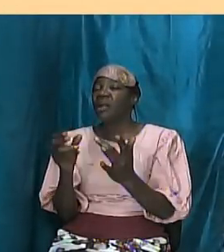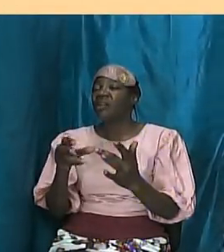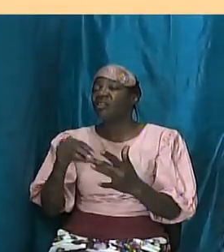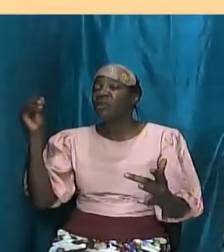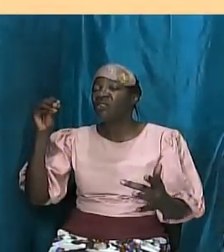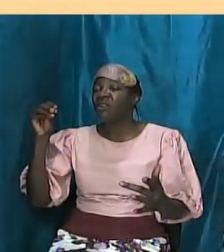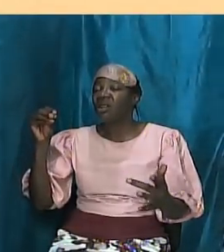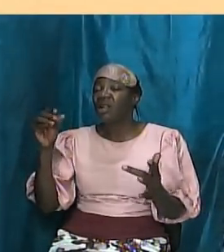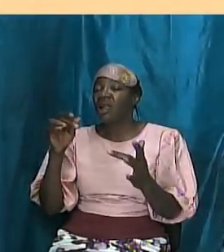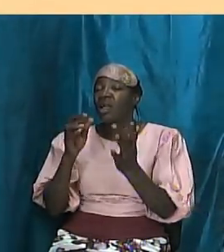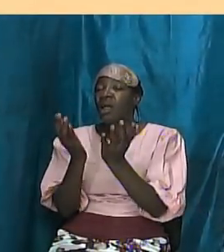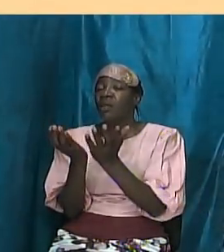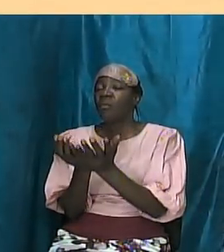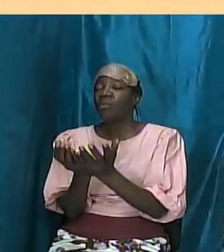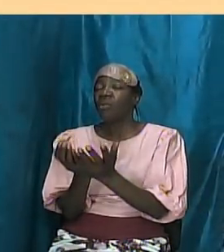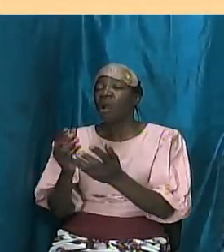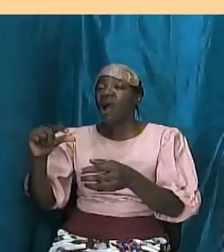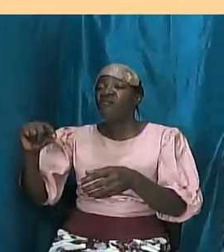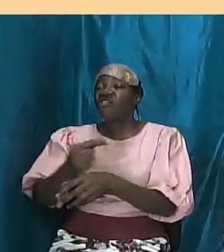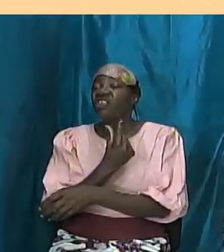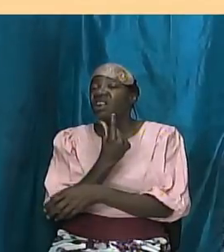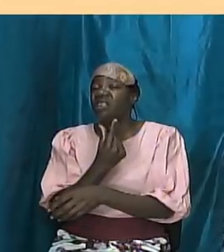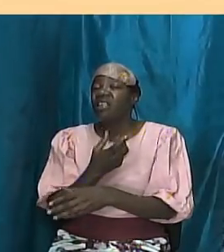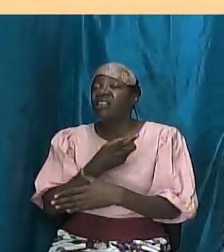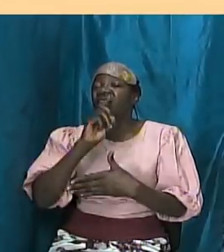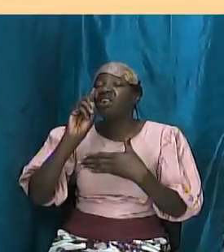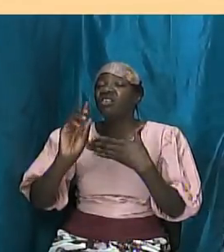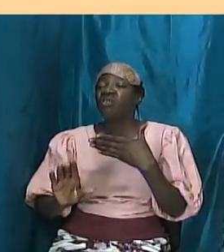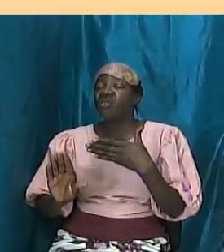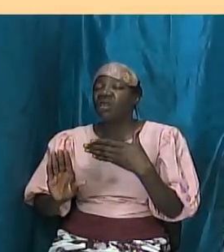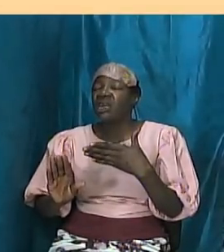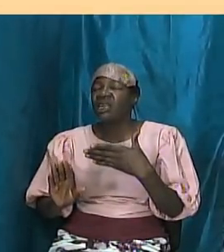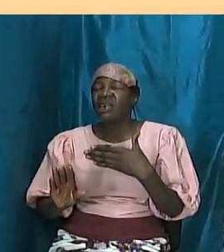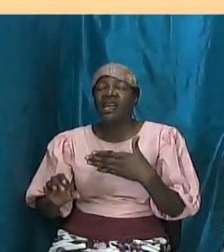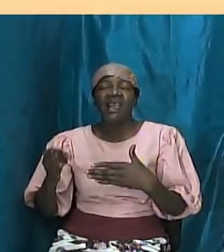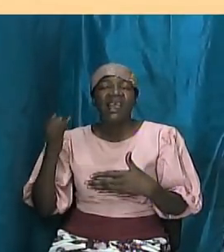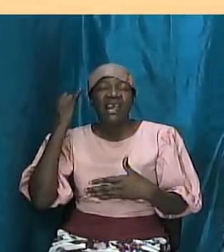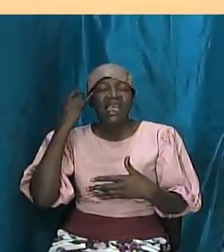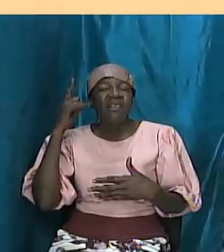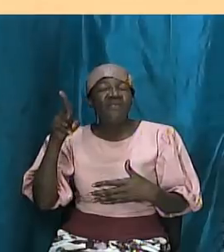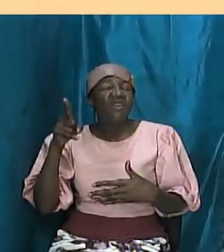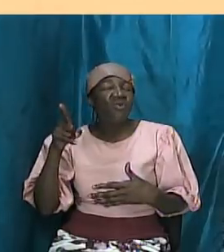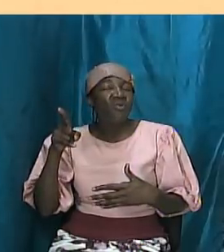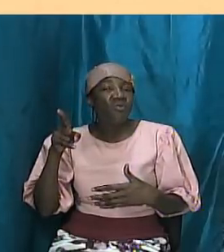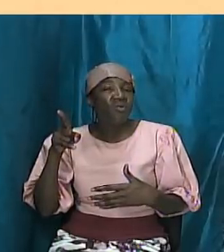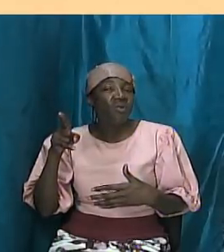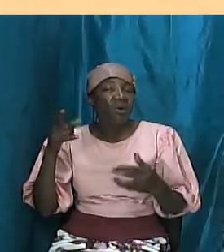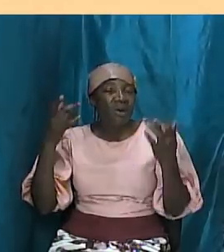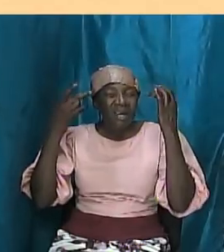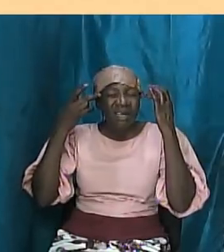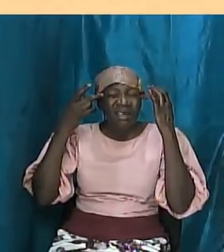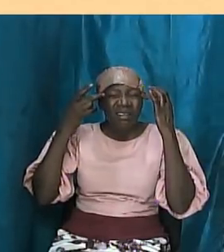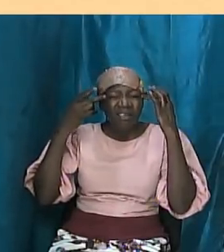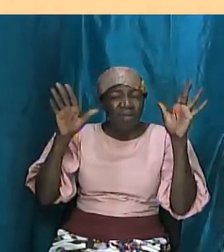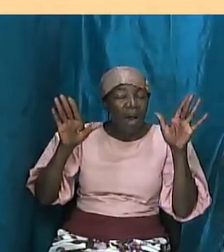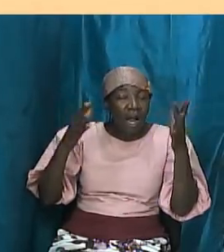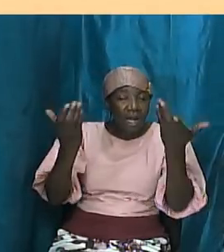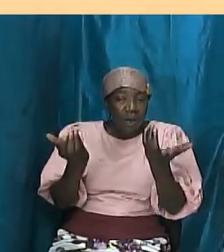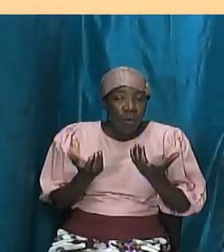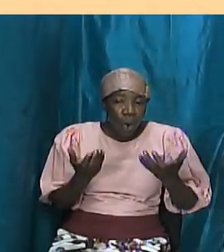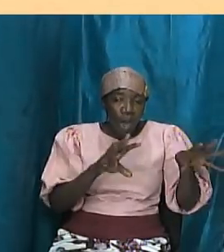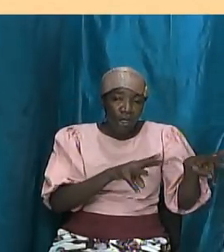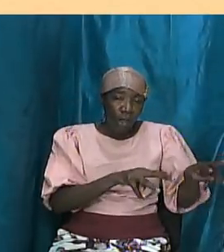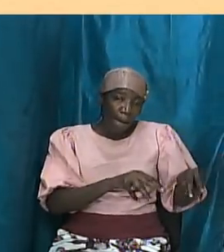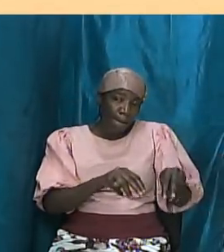of Genesis, have done it in such a way that if you are educated and if you want to move